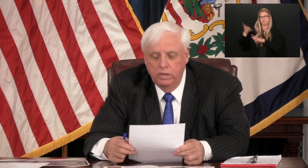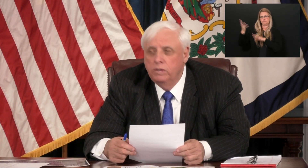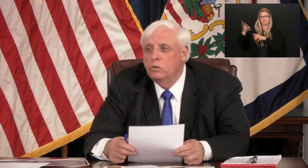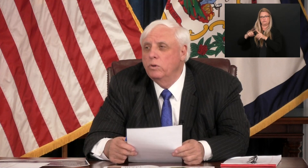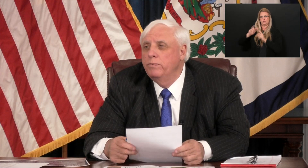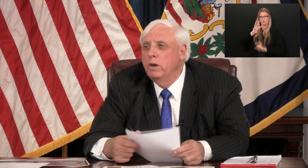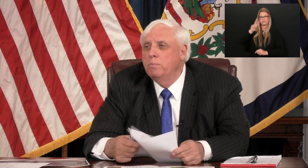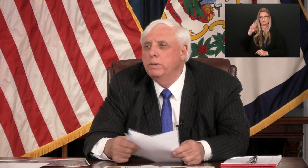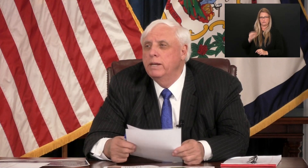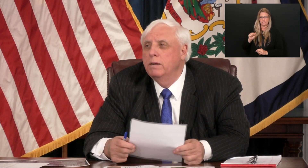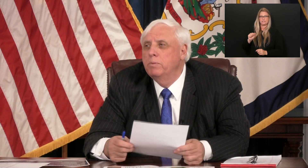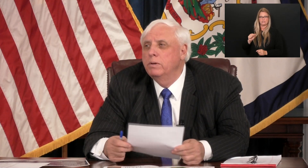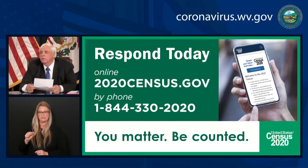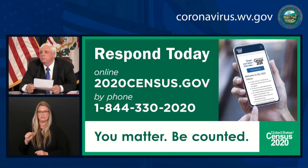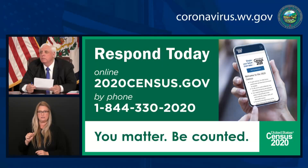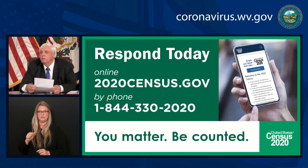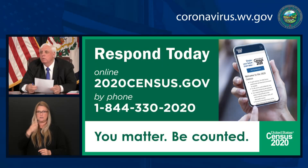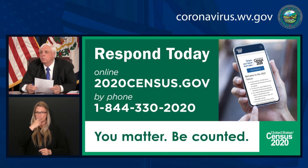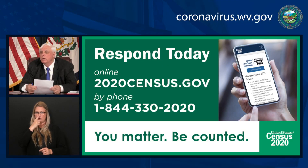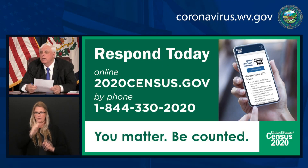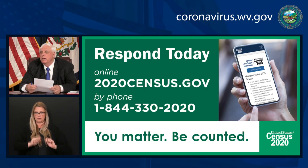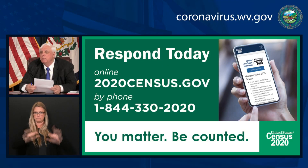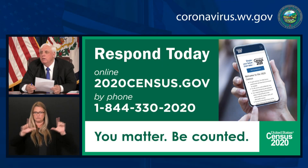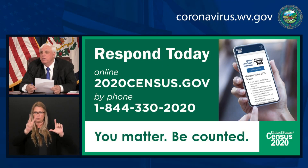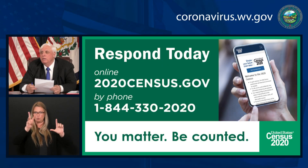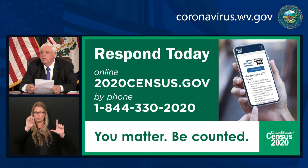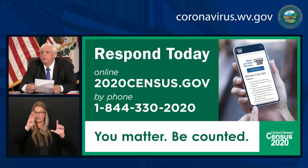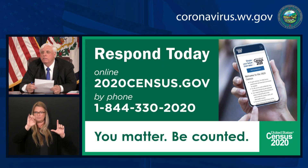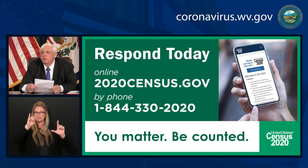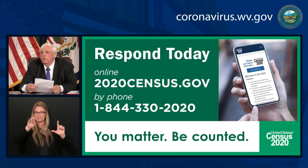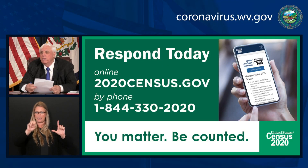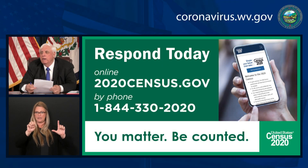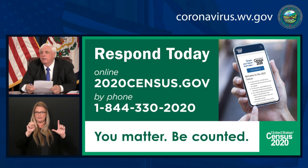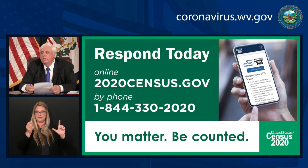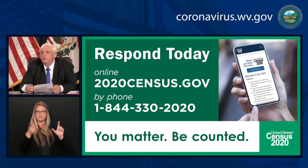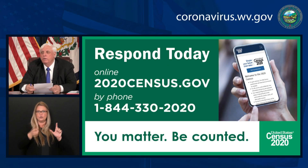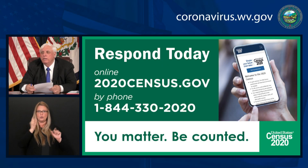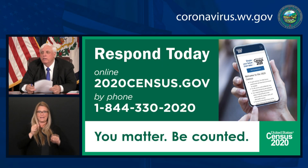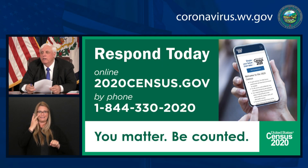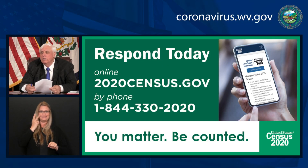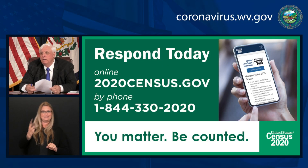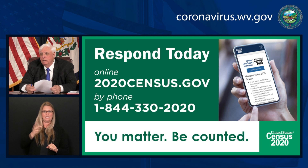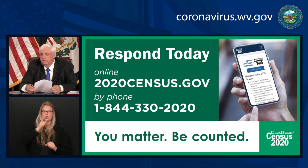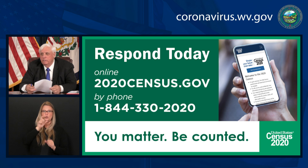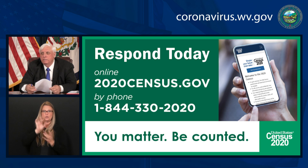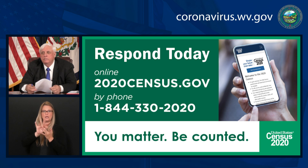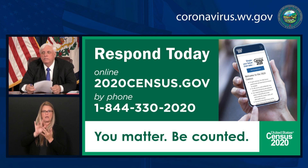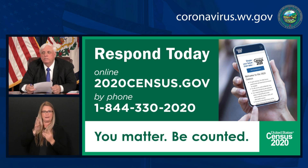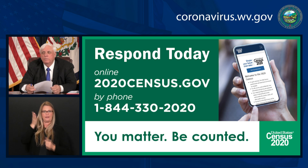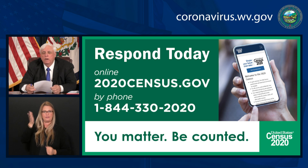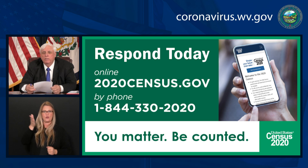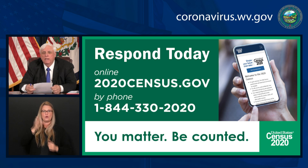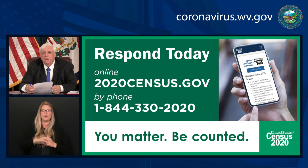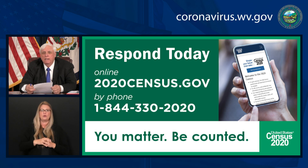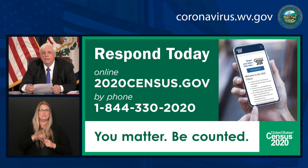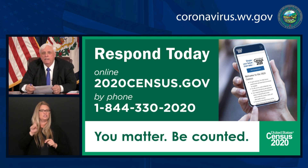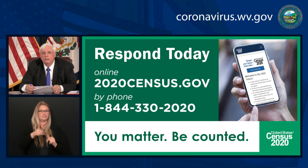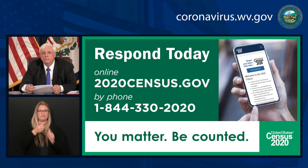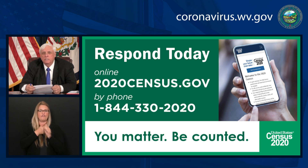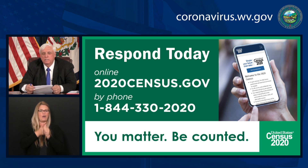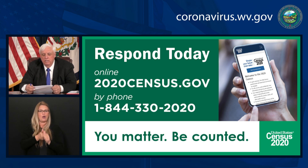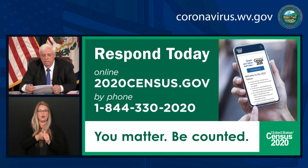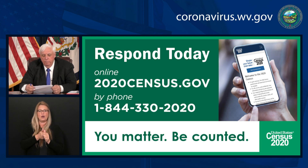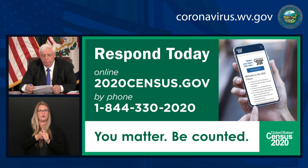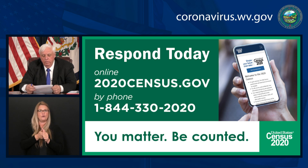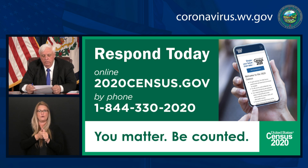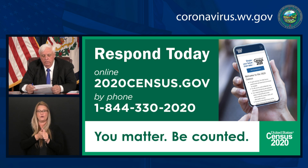if Jordan, if y'all put that up on the website one more time, you know, that's all you got to do. And just follow the guideline there and